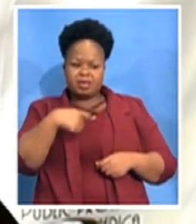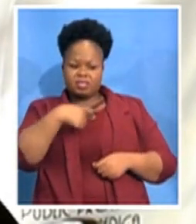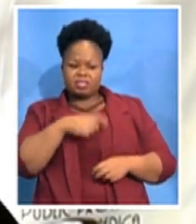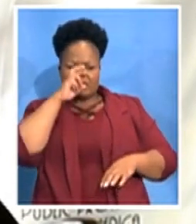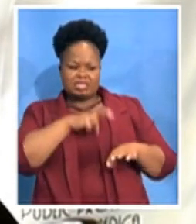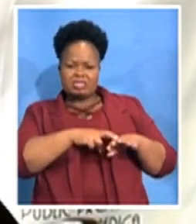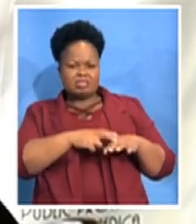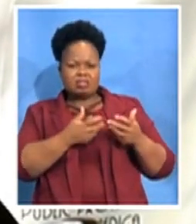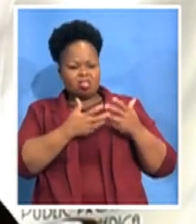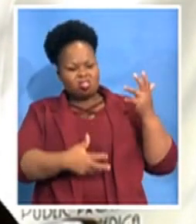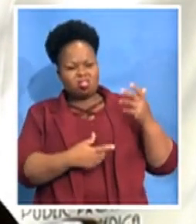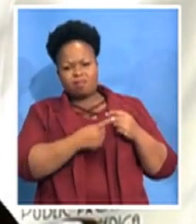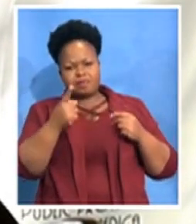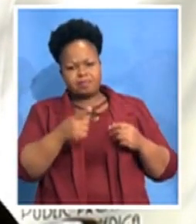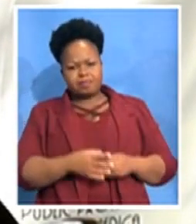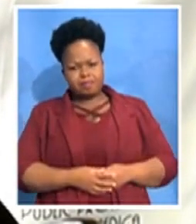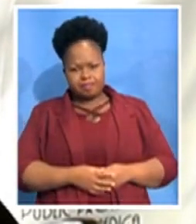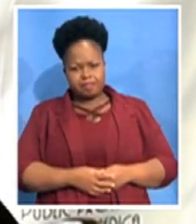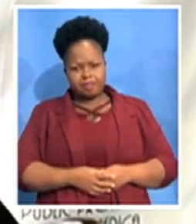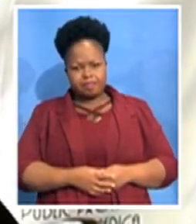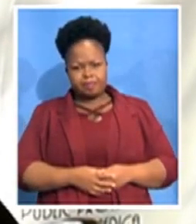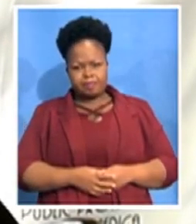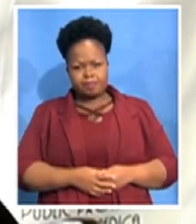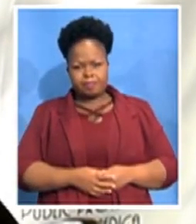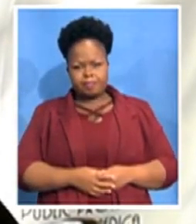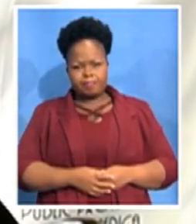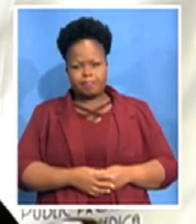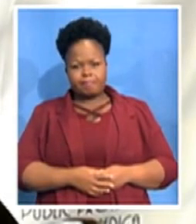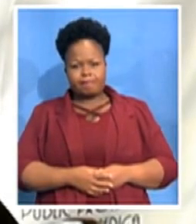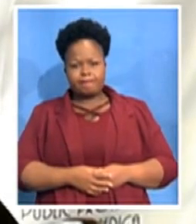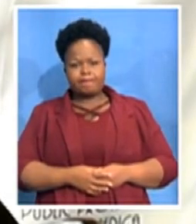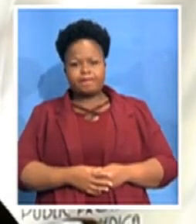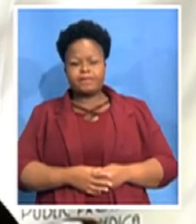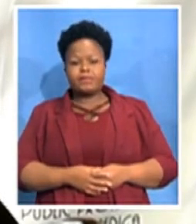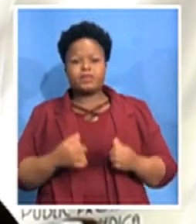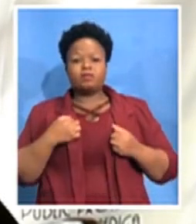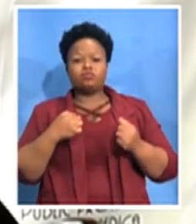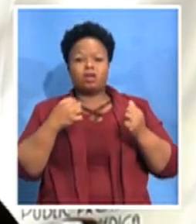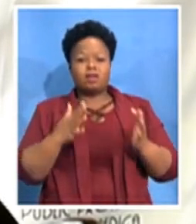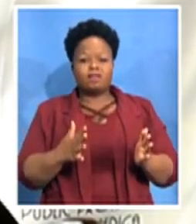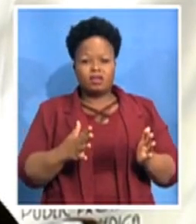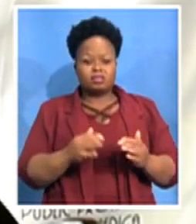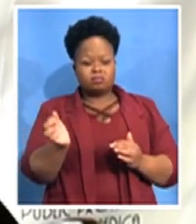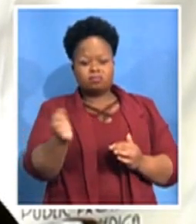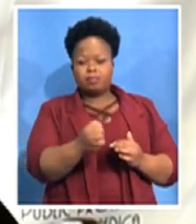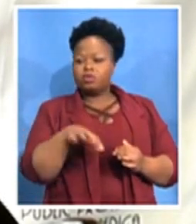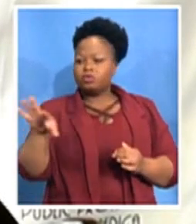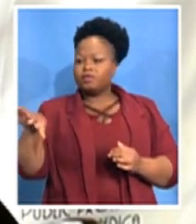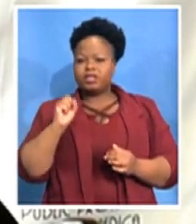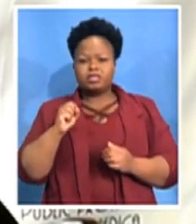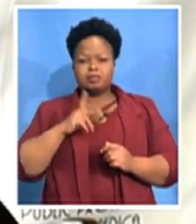There were no dedicated drivers appointed to collect the PPEs at the warehouse, and as such,